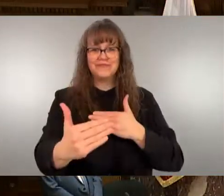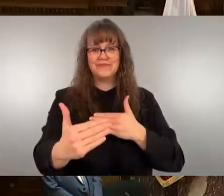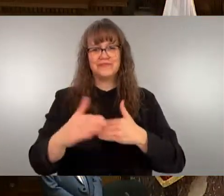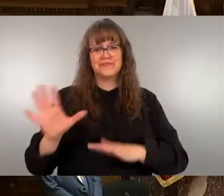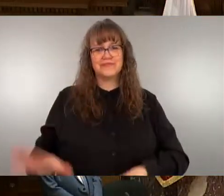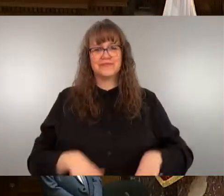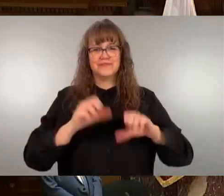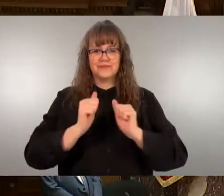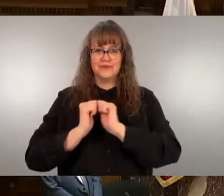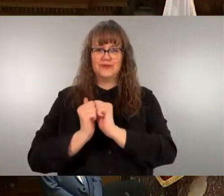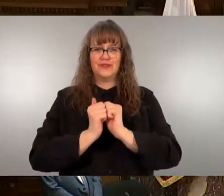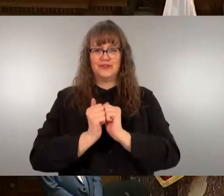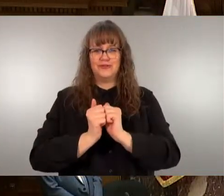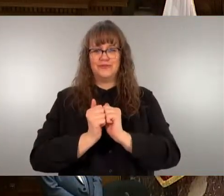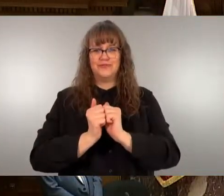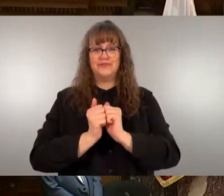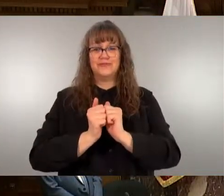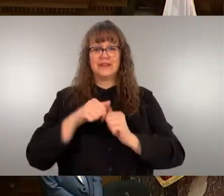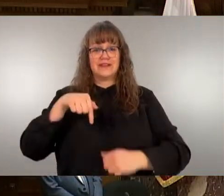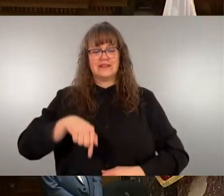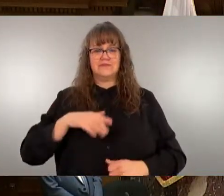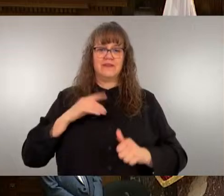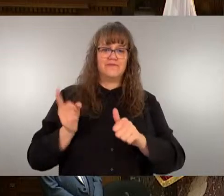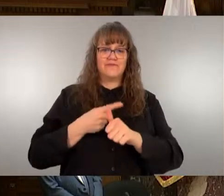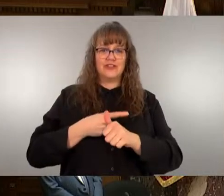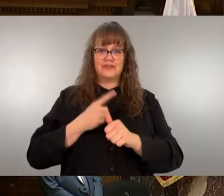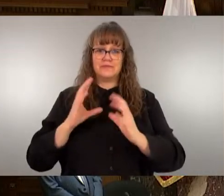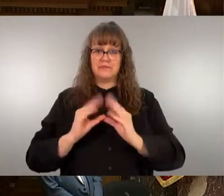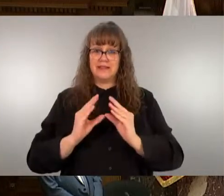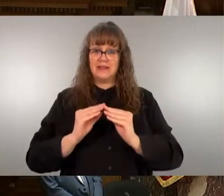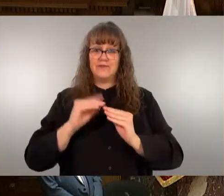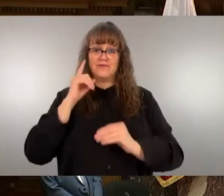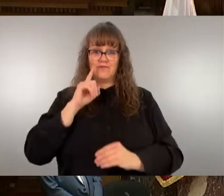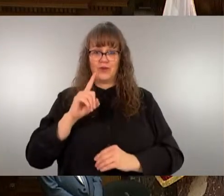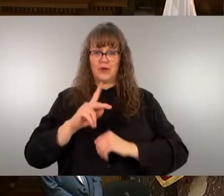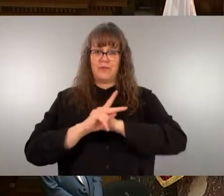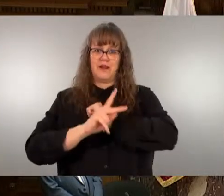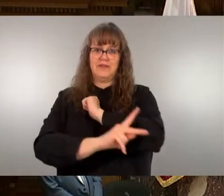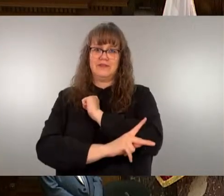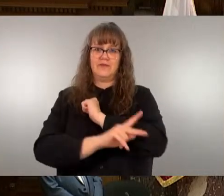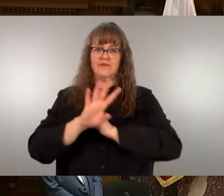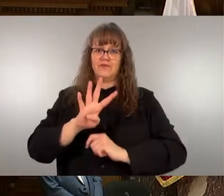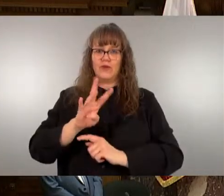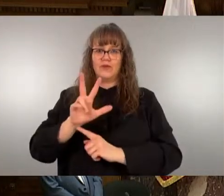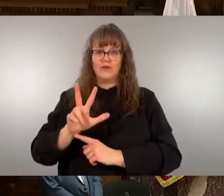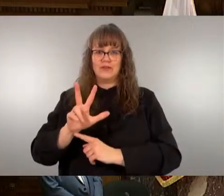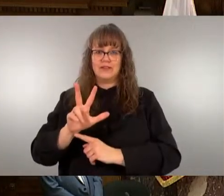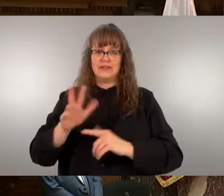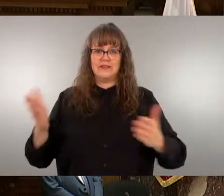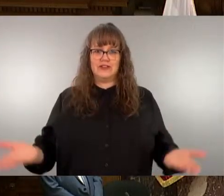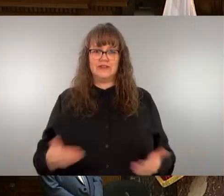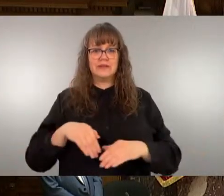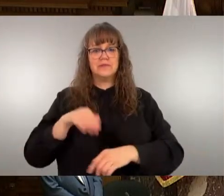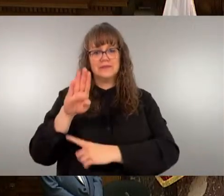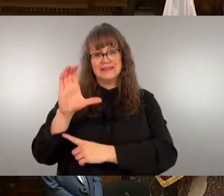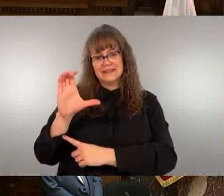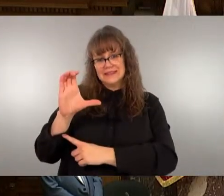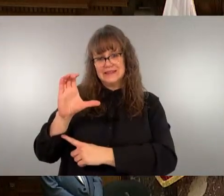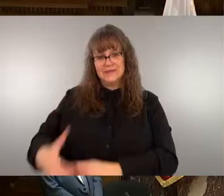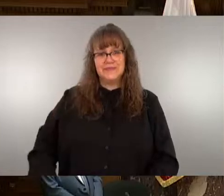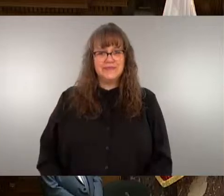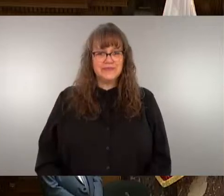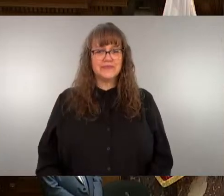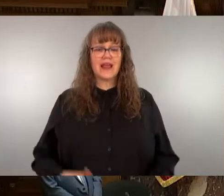43rd Parliament here in beautiful British Columbia. And I'm very proud of you all because you've joined me in doing this without the 7th